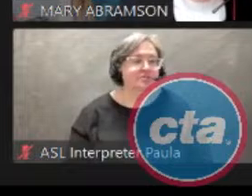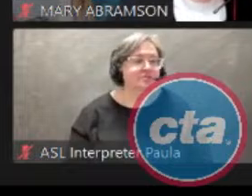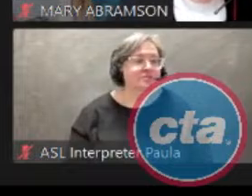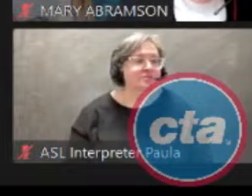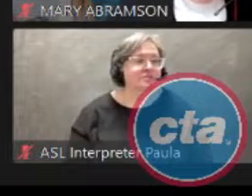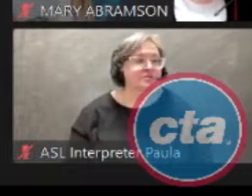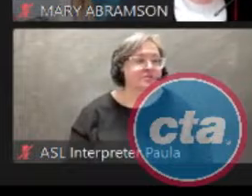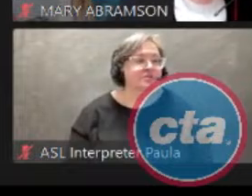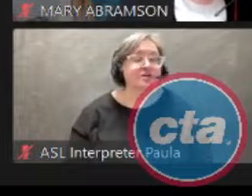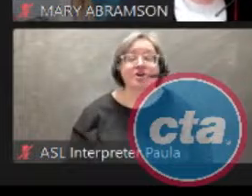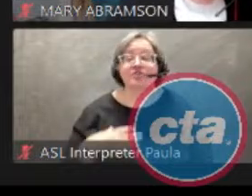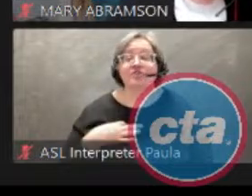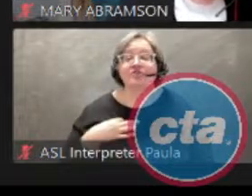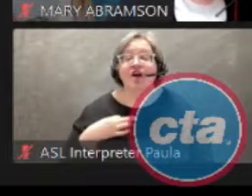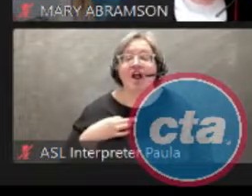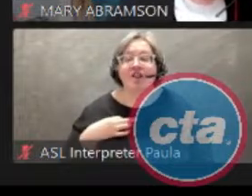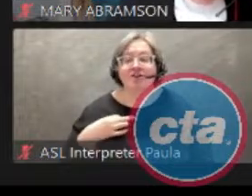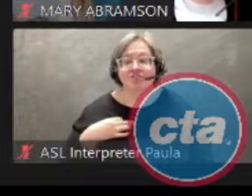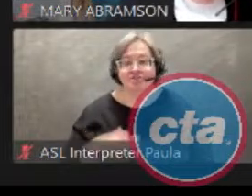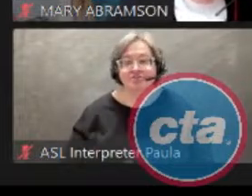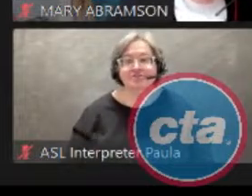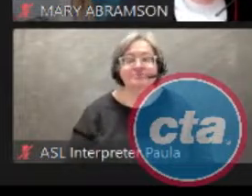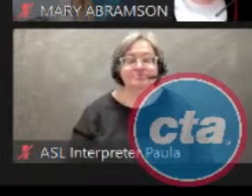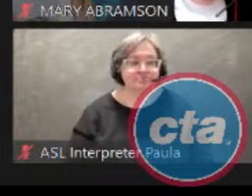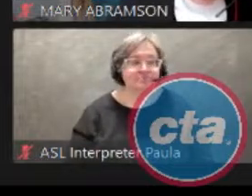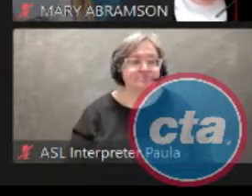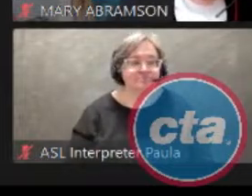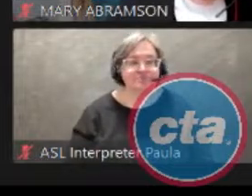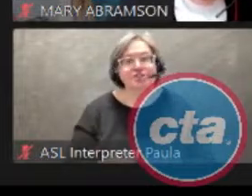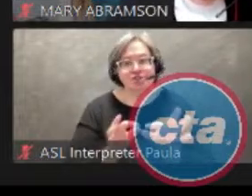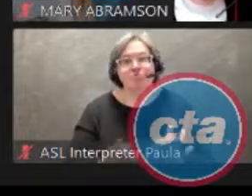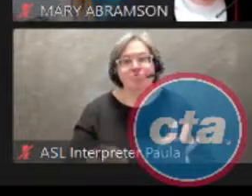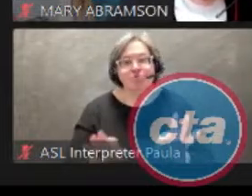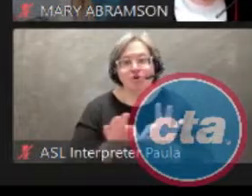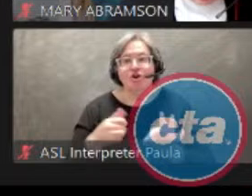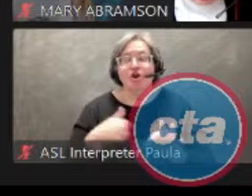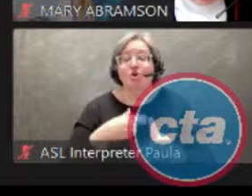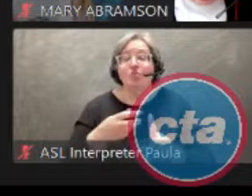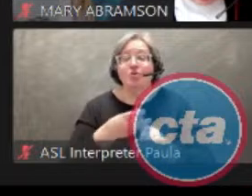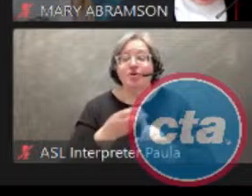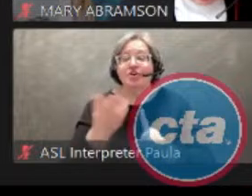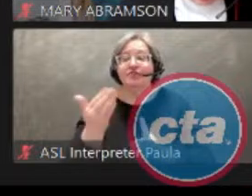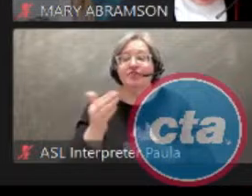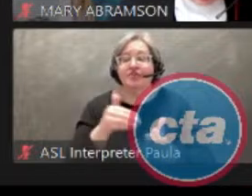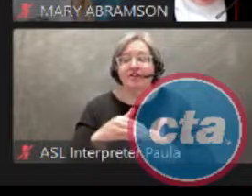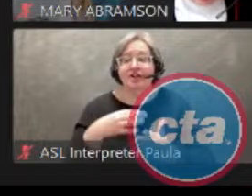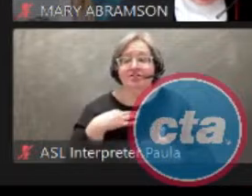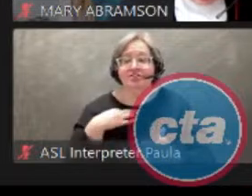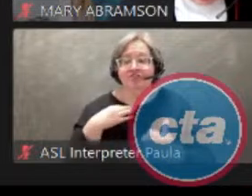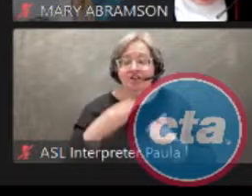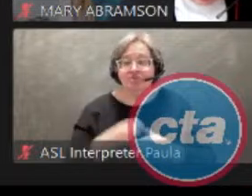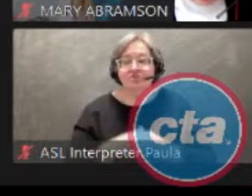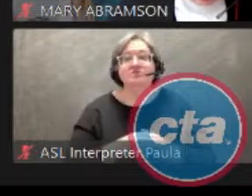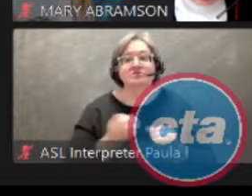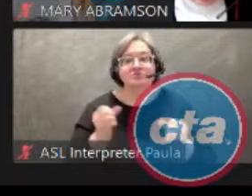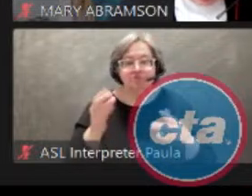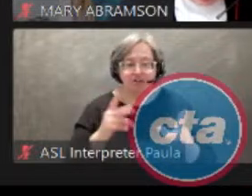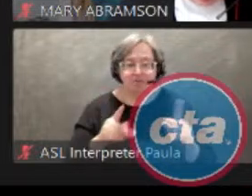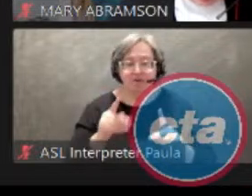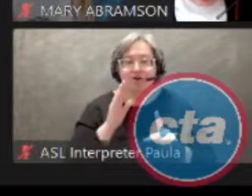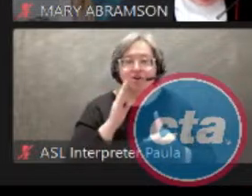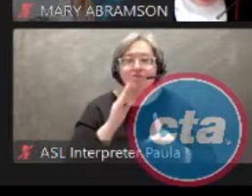and then volunteers are going to be huge. To this, we're recruiting 15,000 volunteers. A huge number of those will be